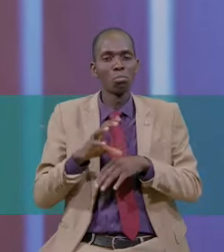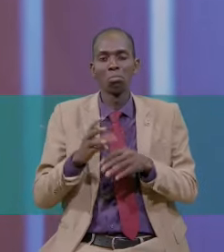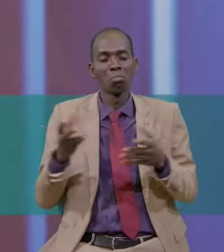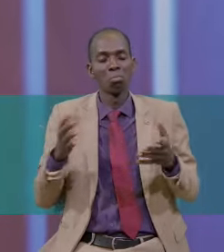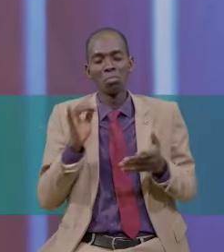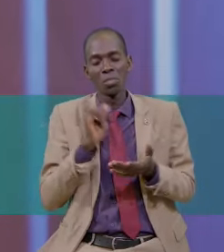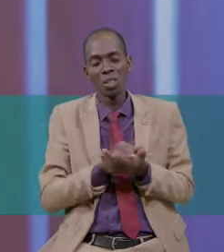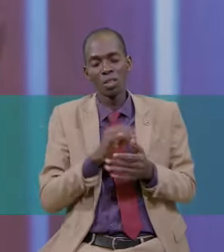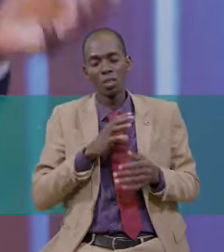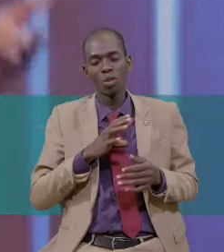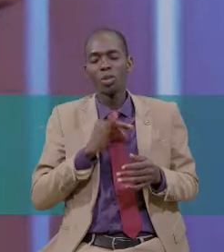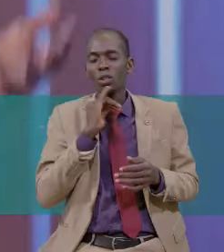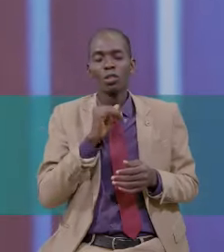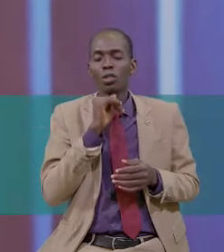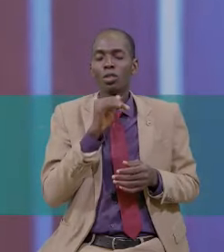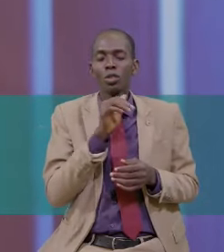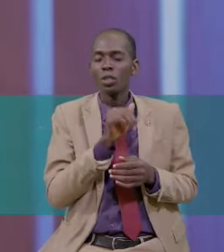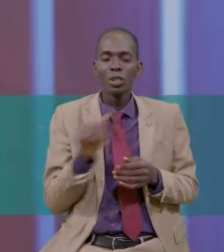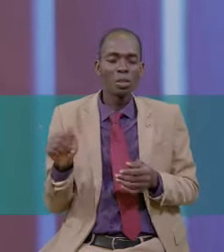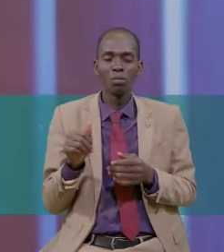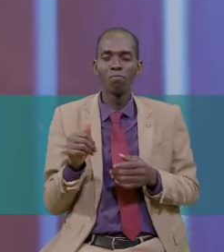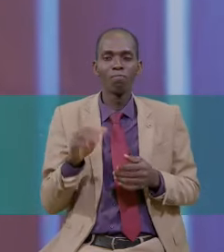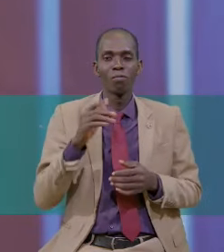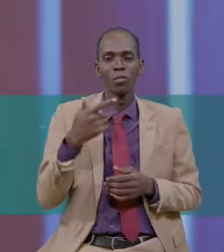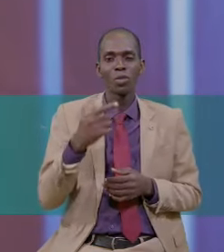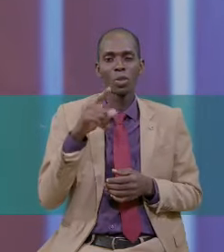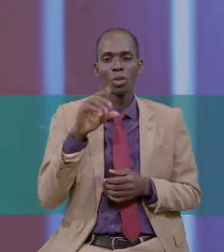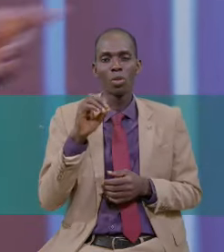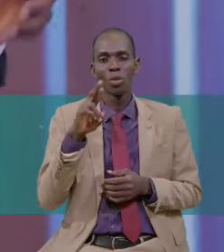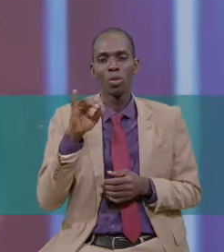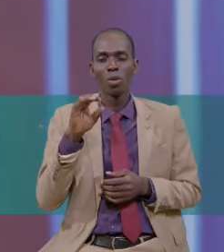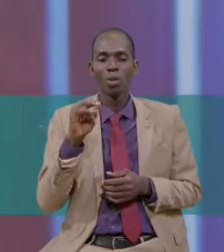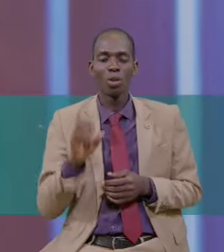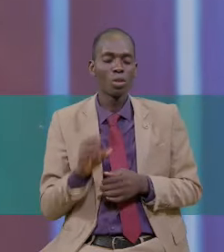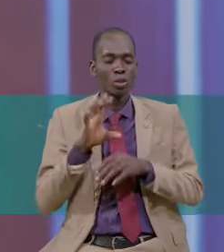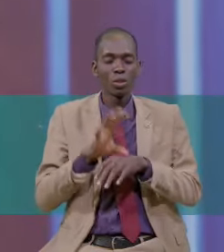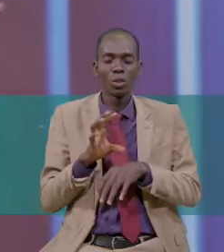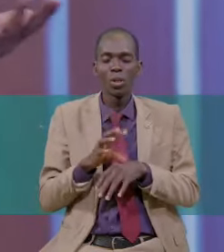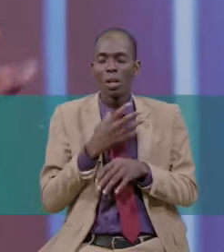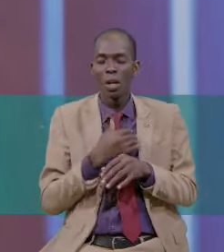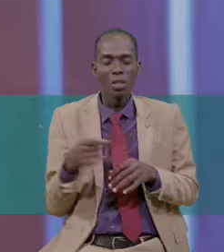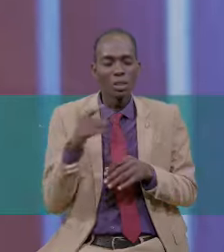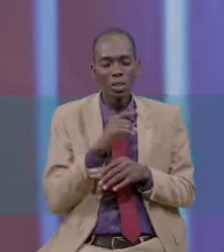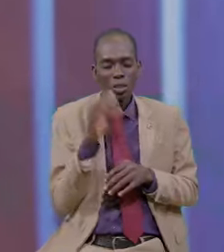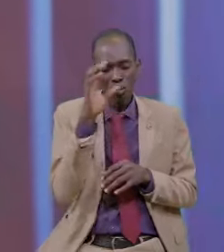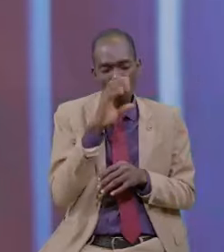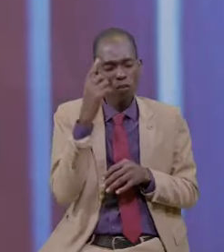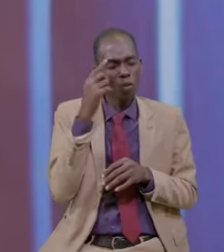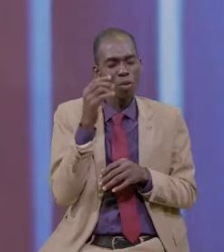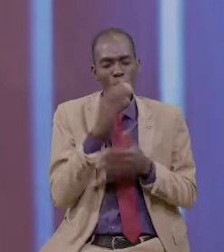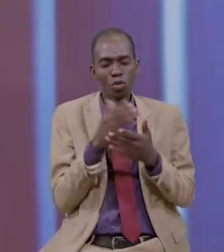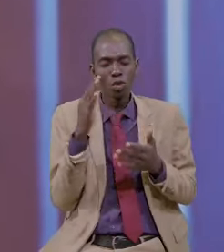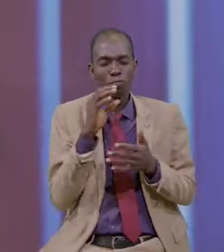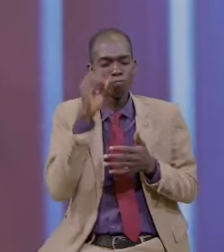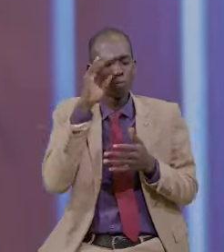power, power, power. And they're having some kind of power that is not of the Holy Ghost. That's not a glorious